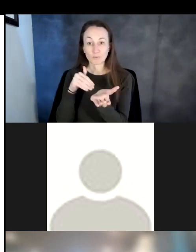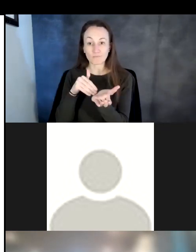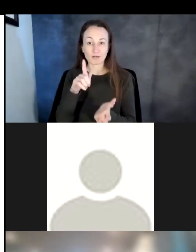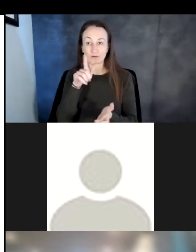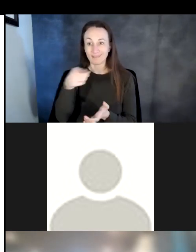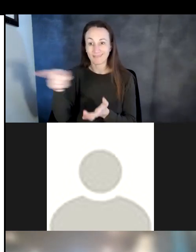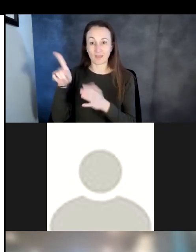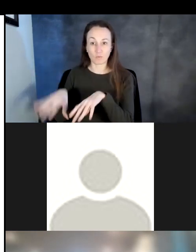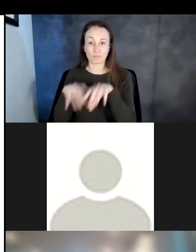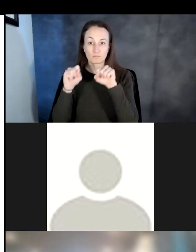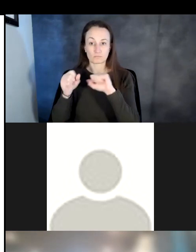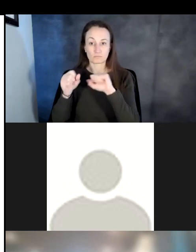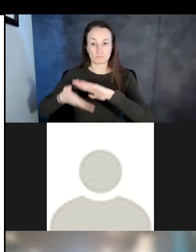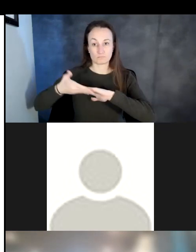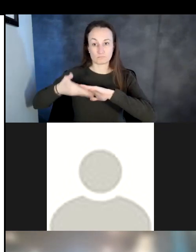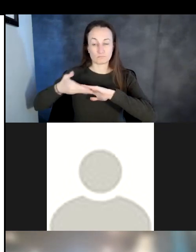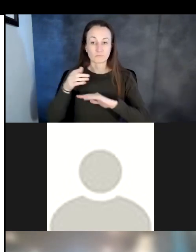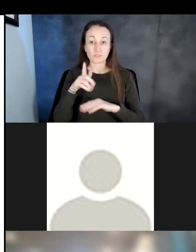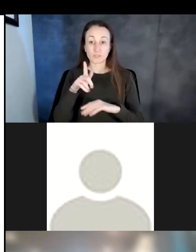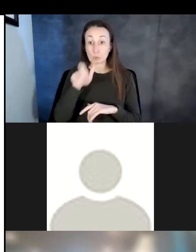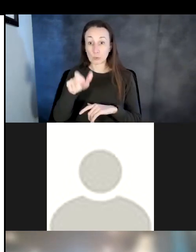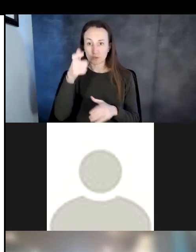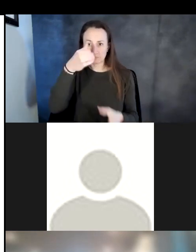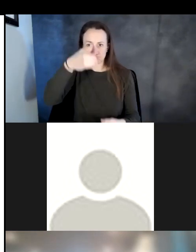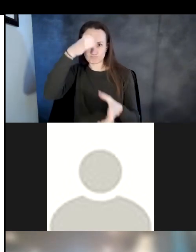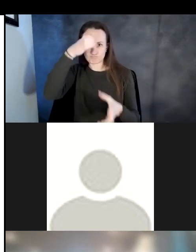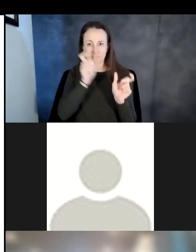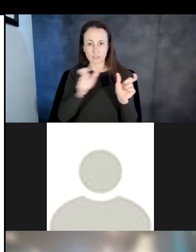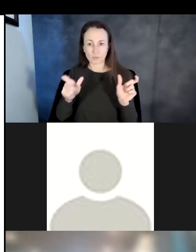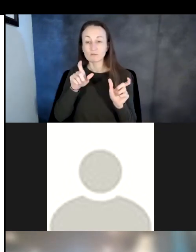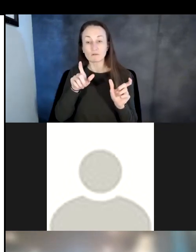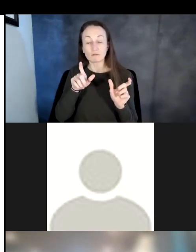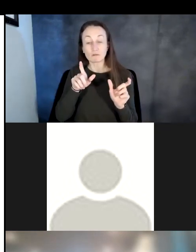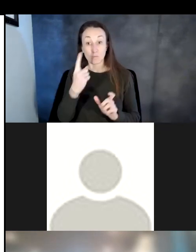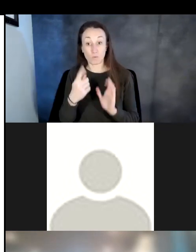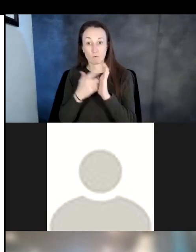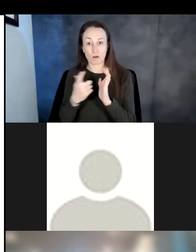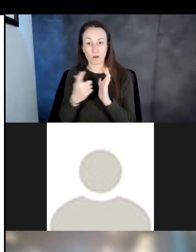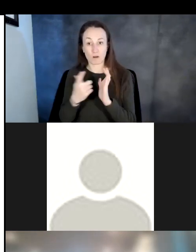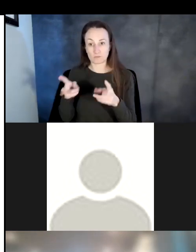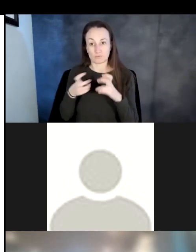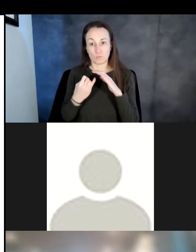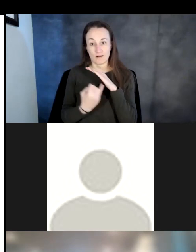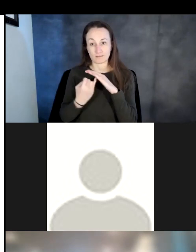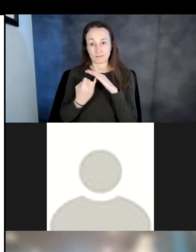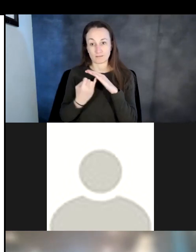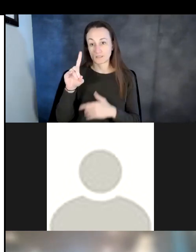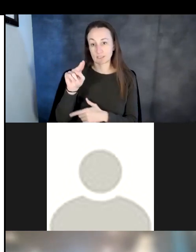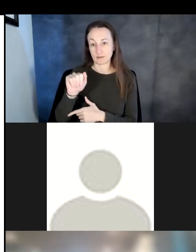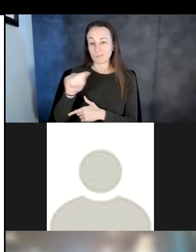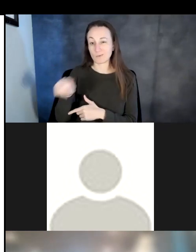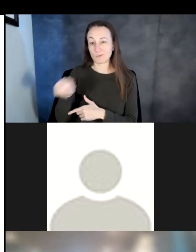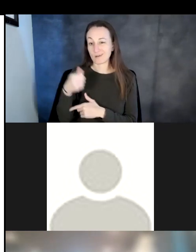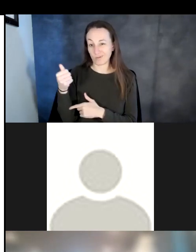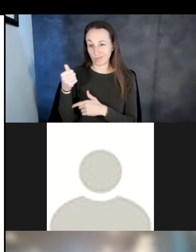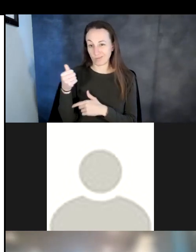sequencing. You just need to be able to isolate your DNA. But there are other strategies out there. Most, I'm sure, are